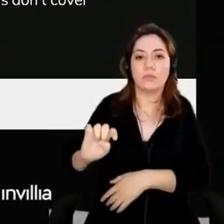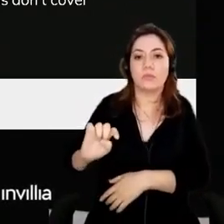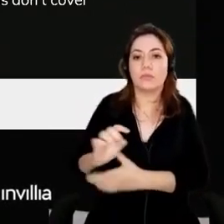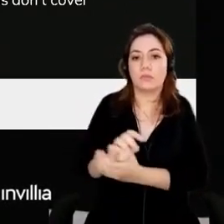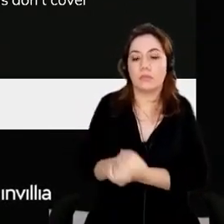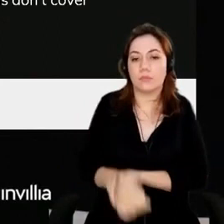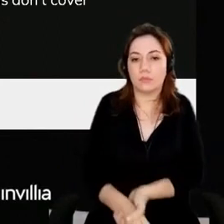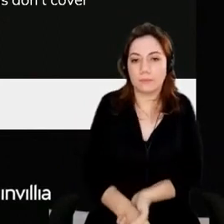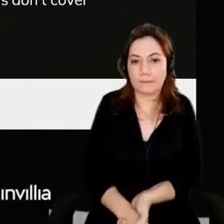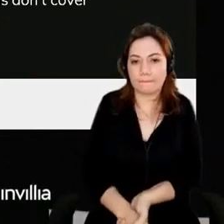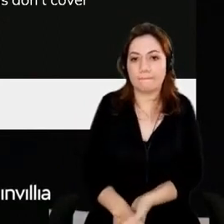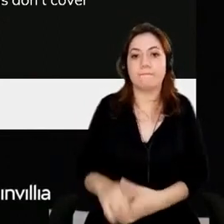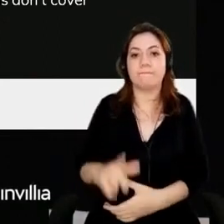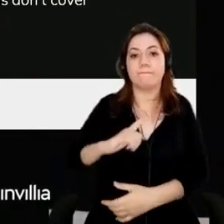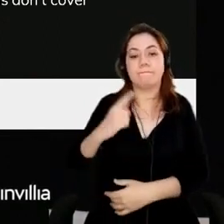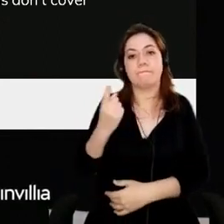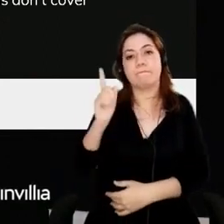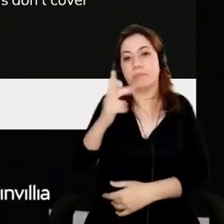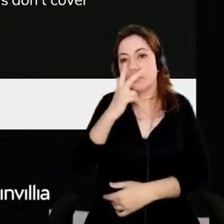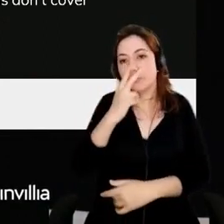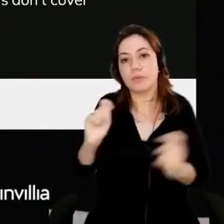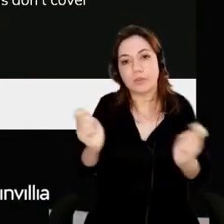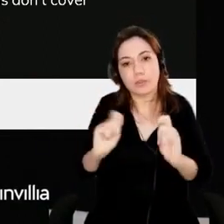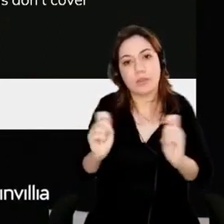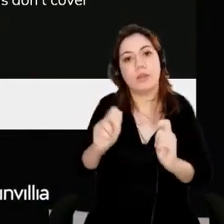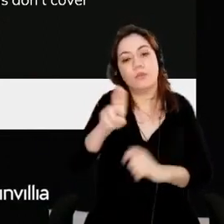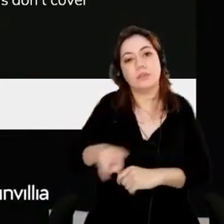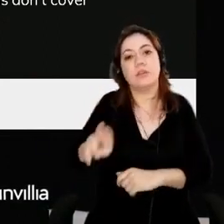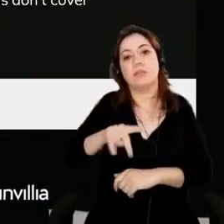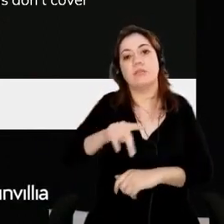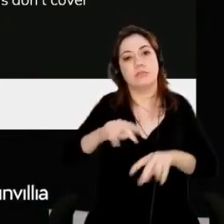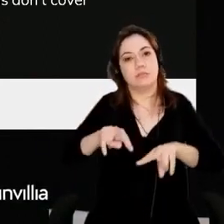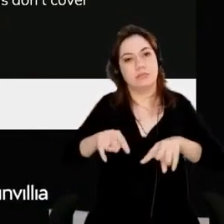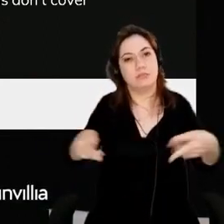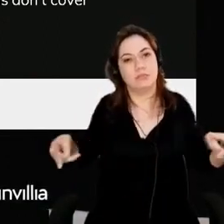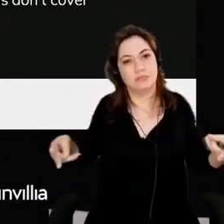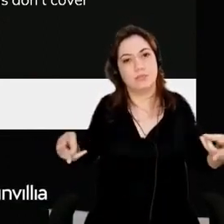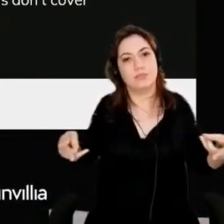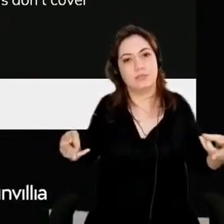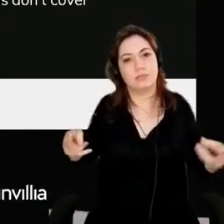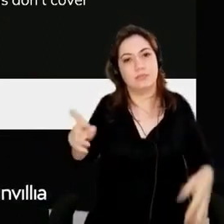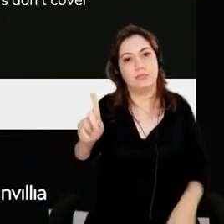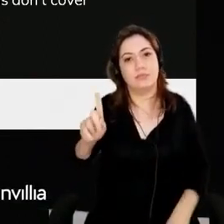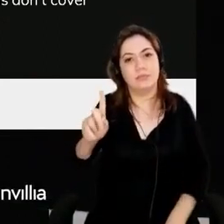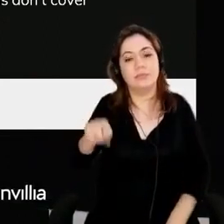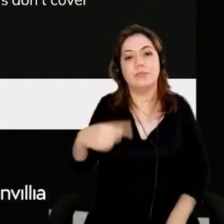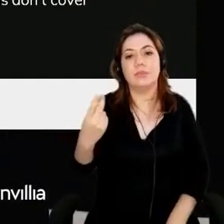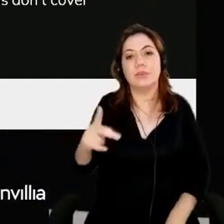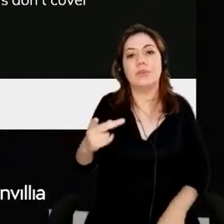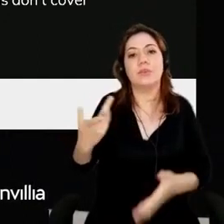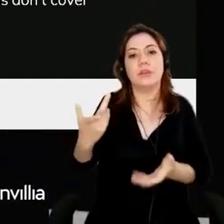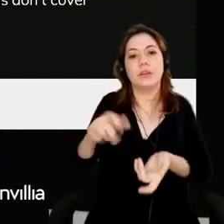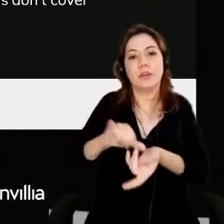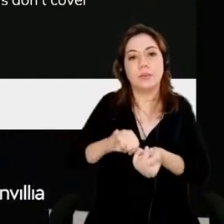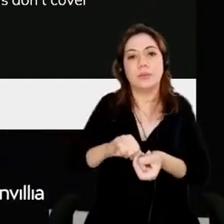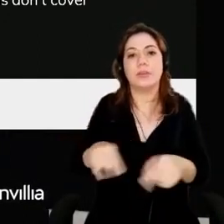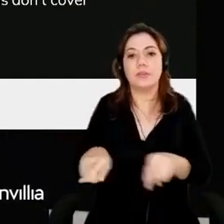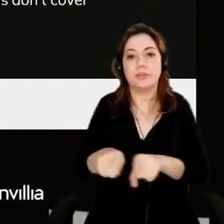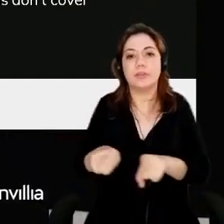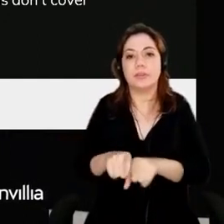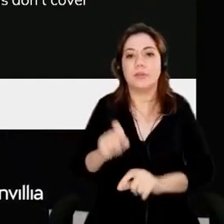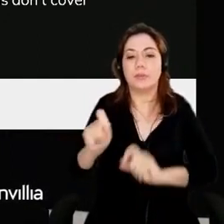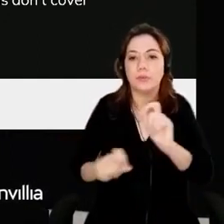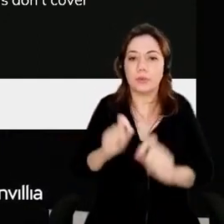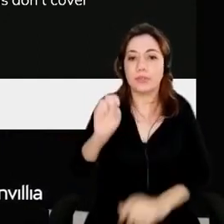capital. The challenge is that, you know, a lot of water companies face is that if you look at their asset base, historically